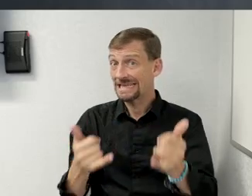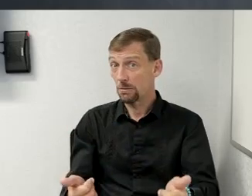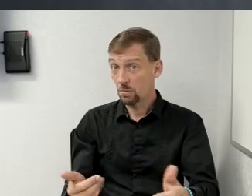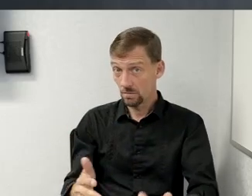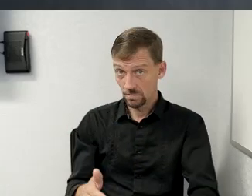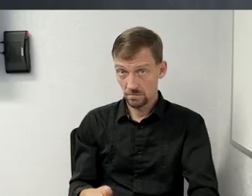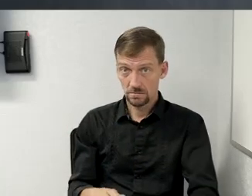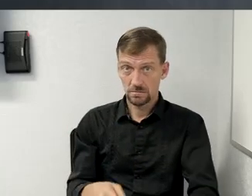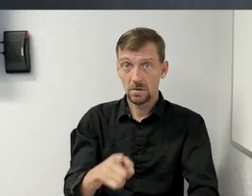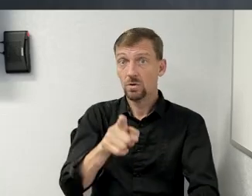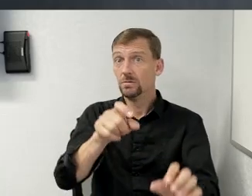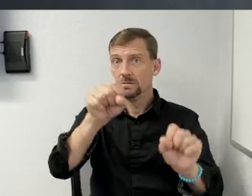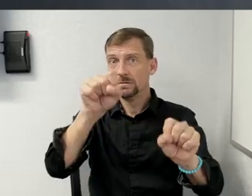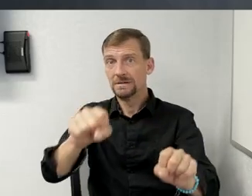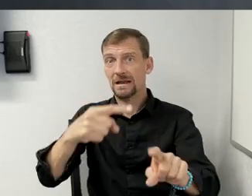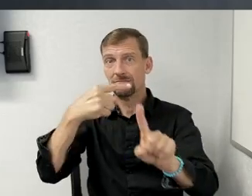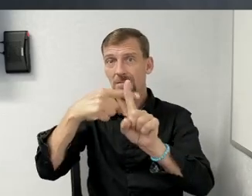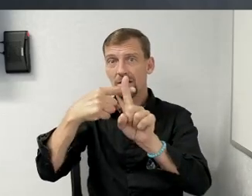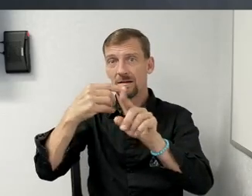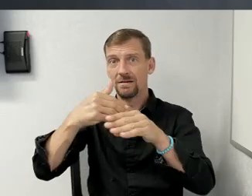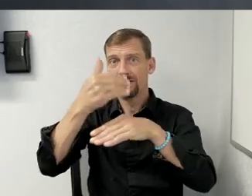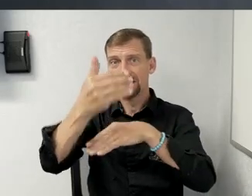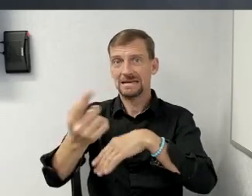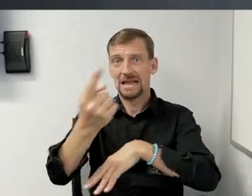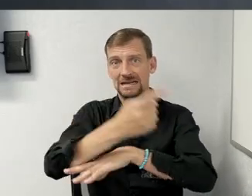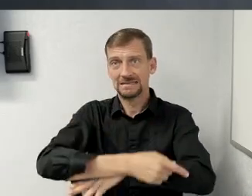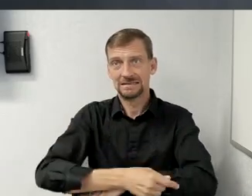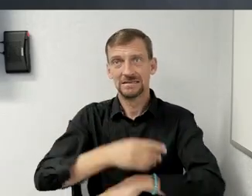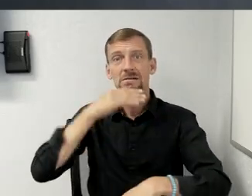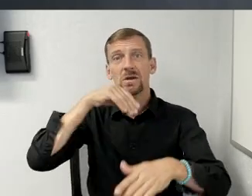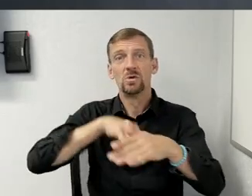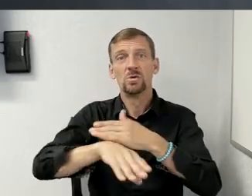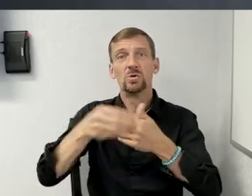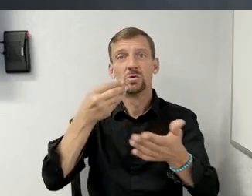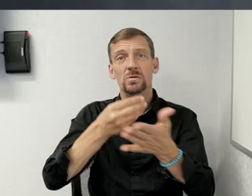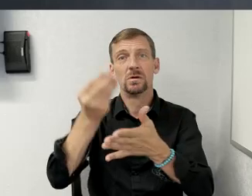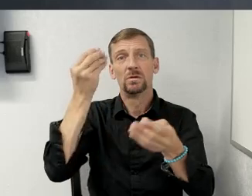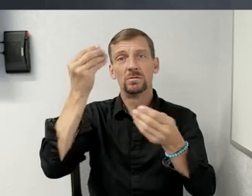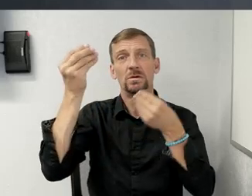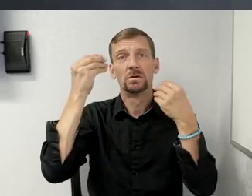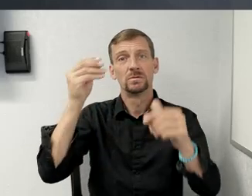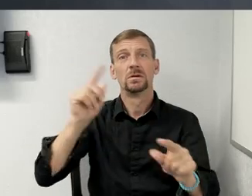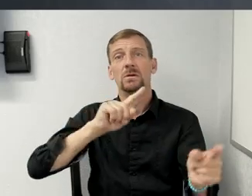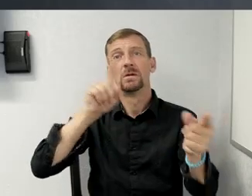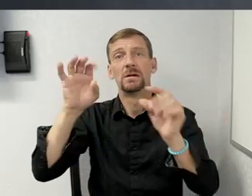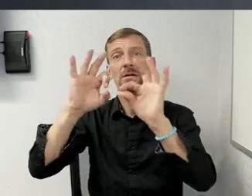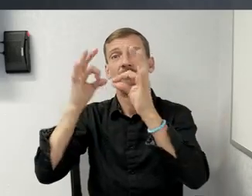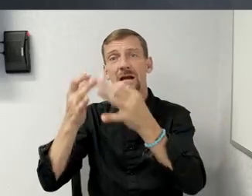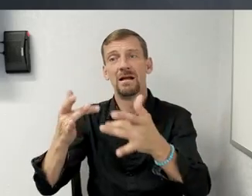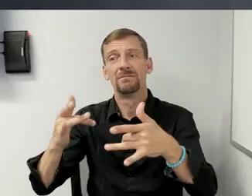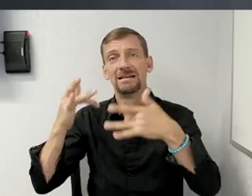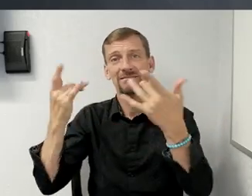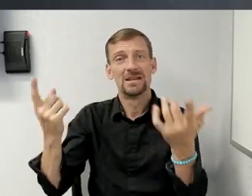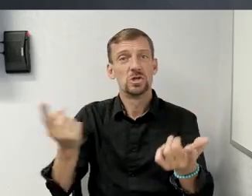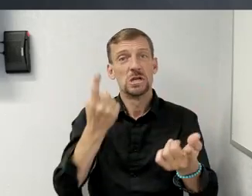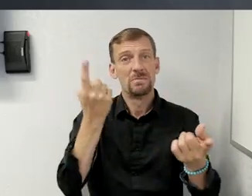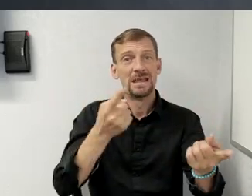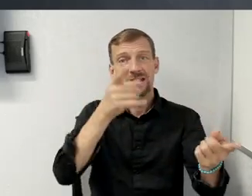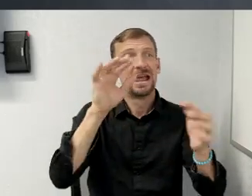there. You could be positive the next day. You could walk into the grocery store, you could attend a family event, you could do